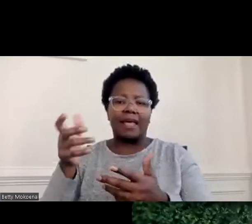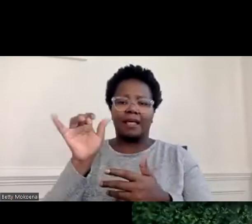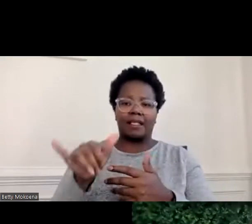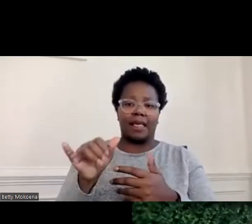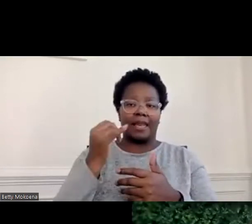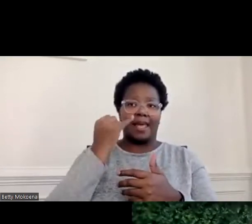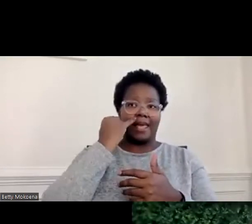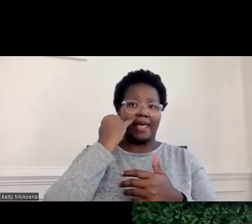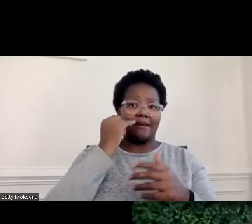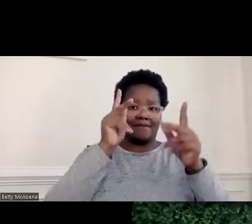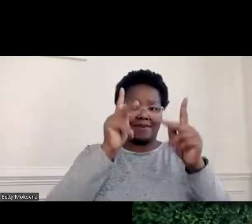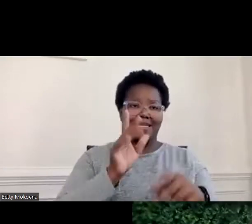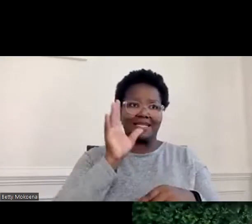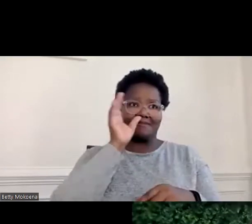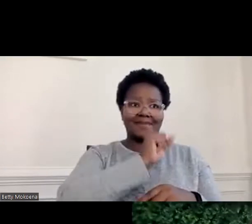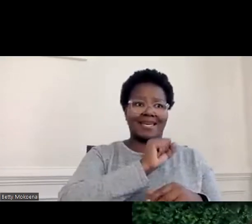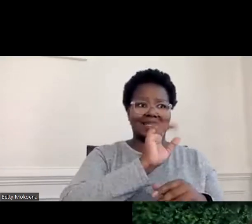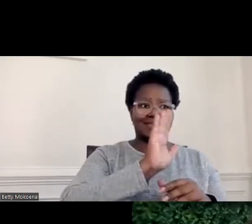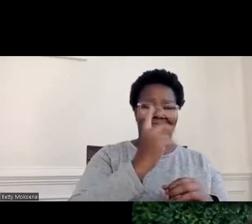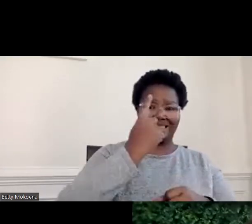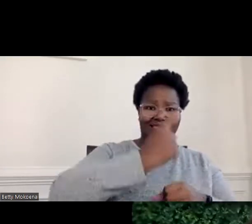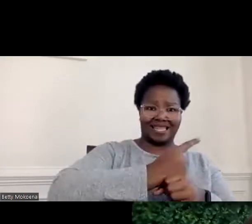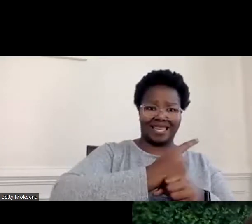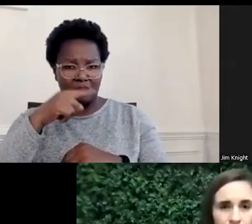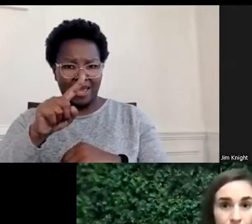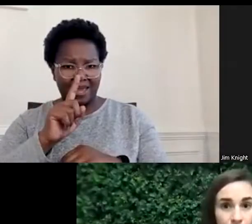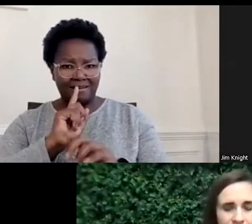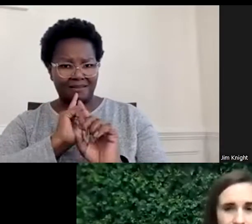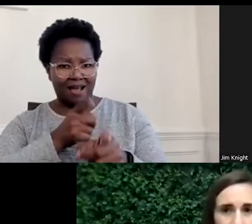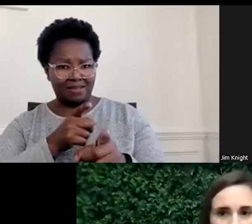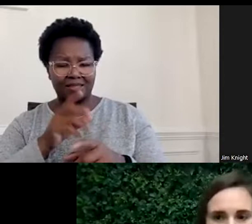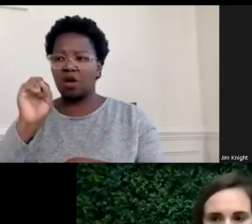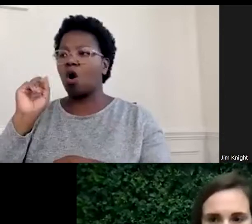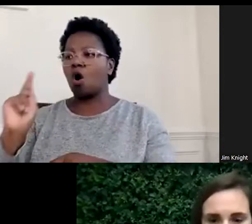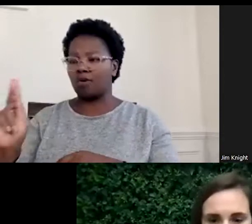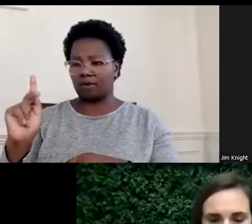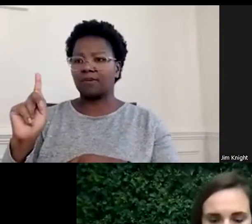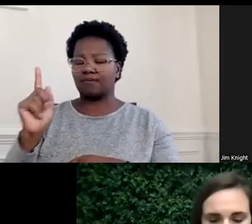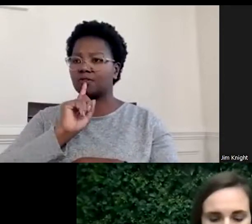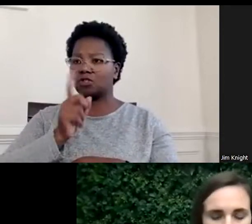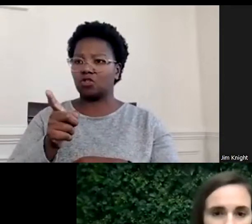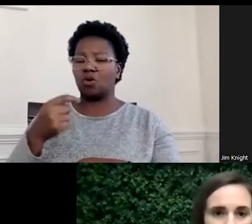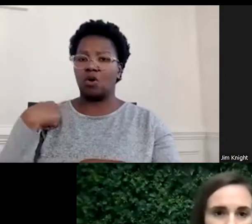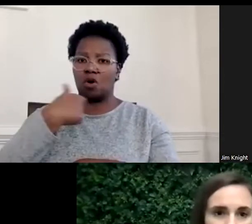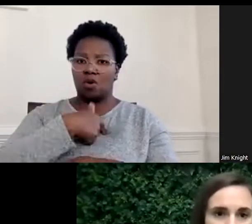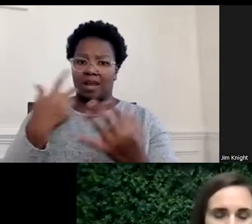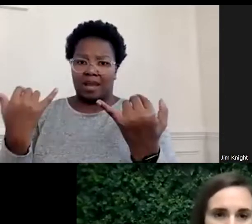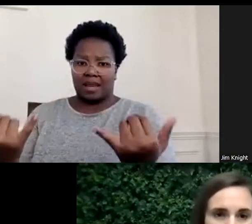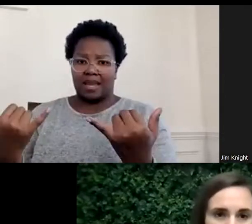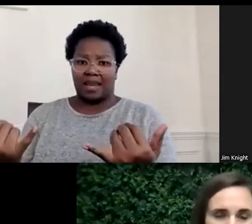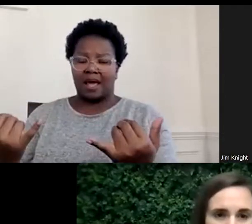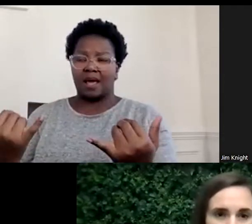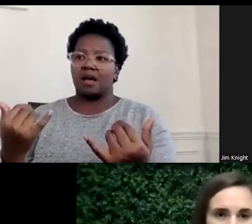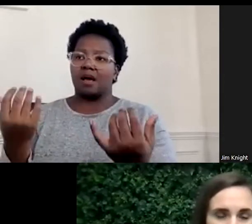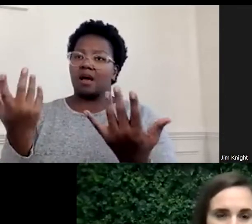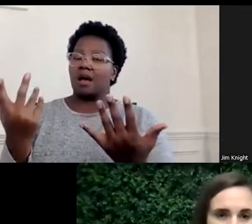scheduled days, are they still able to make up those hours during that month? For us currently, I would say with the allotted amount of hours, people are